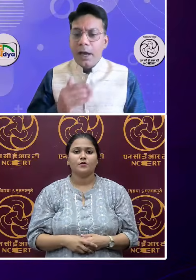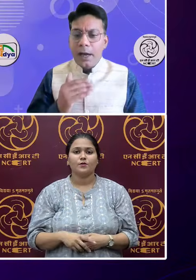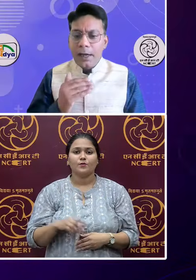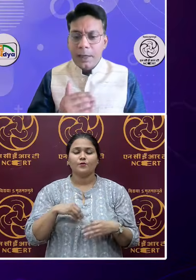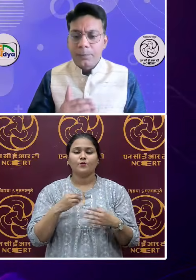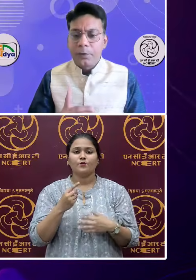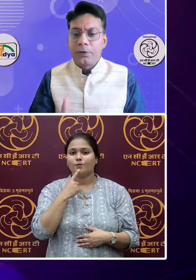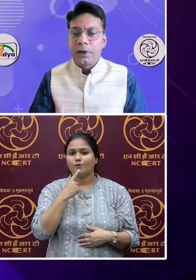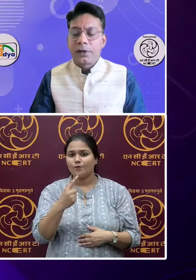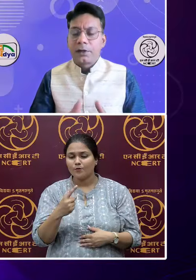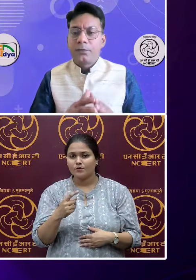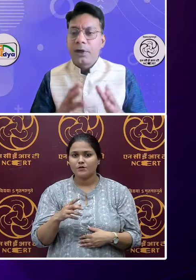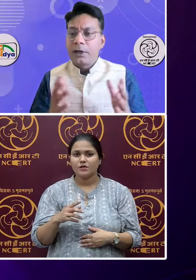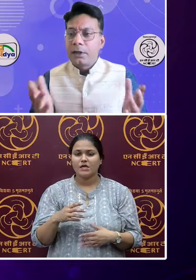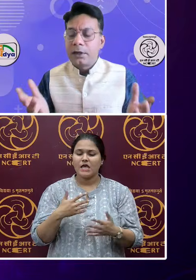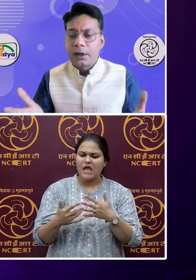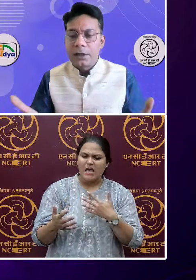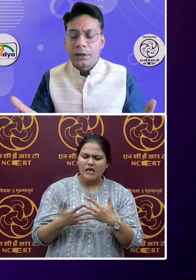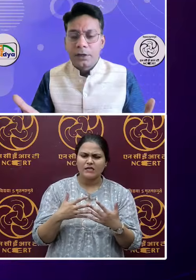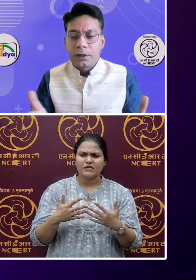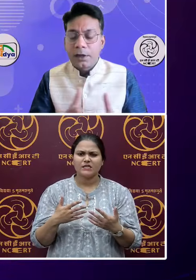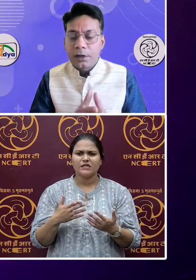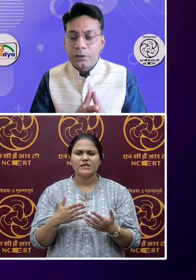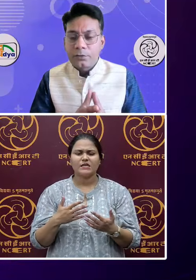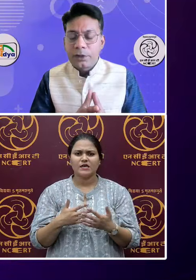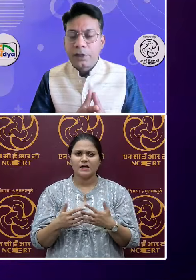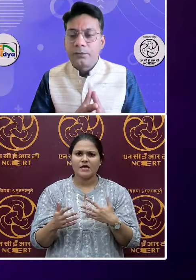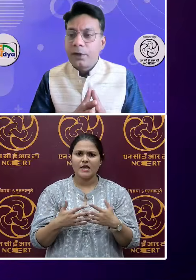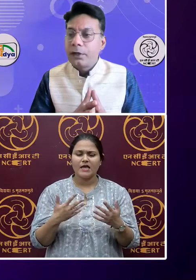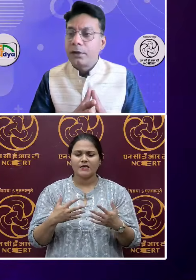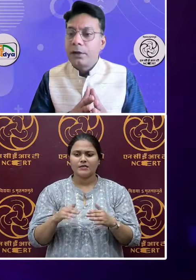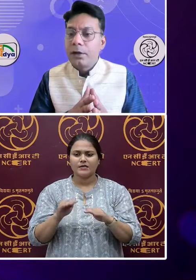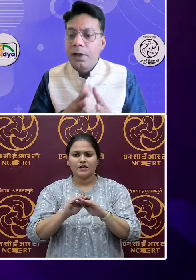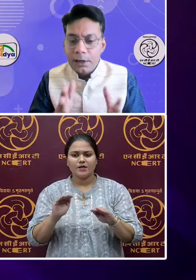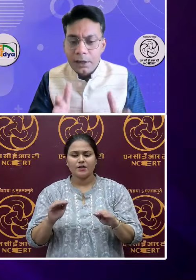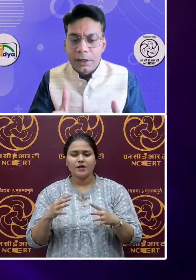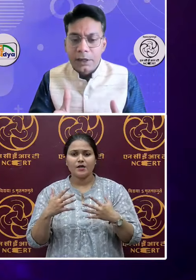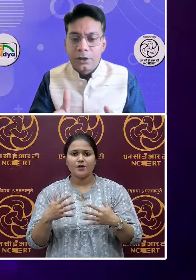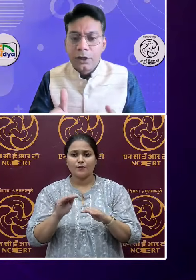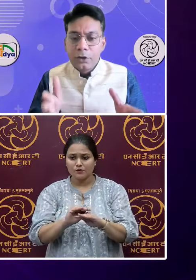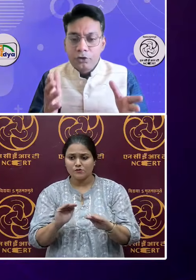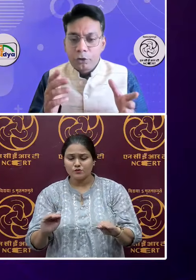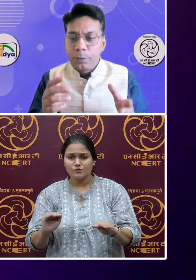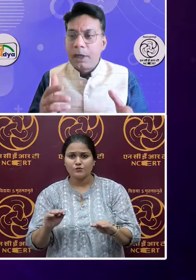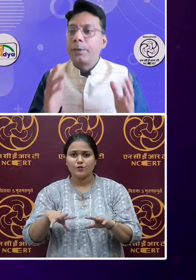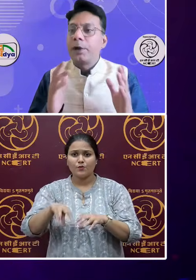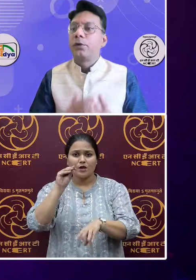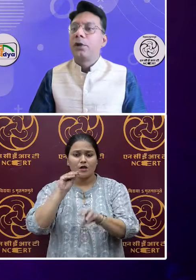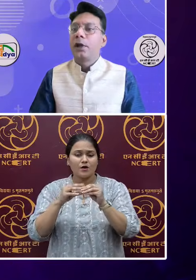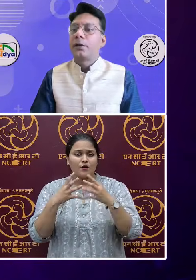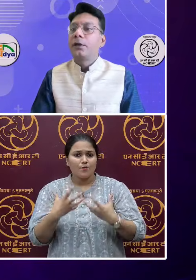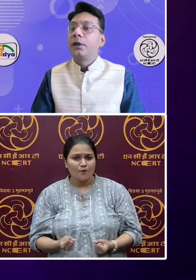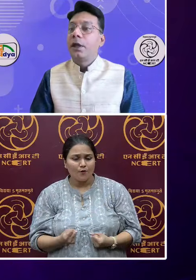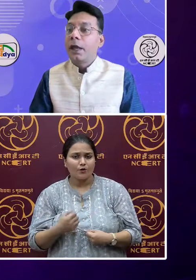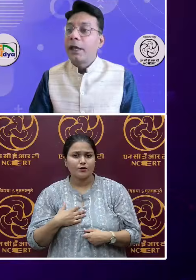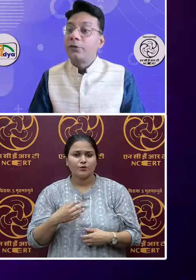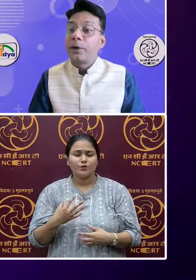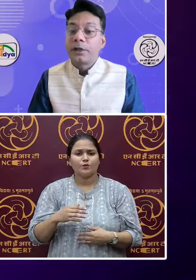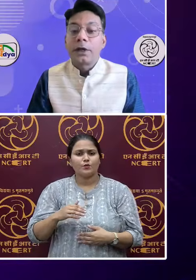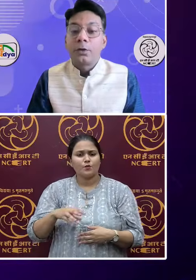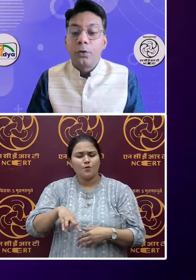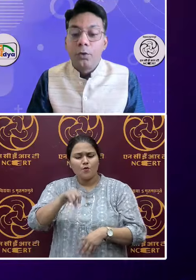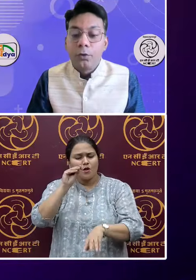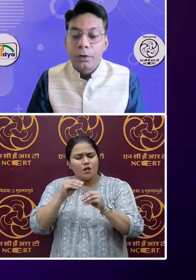that all type of learner, different learning, that learners with different learning need should be able to learn as